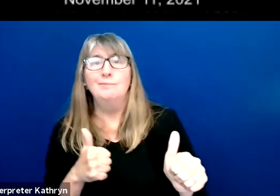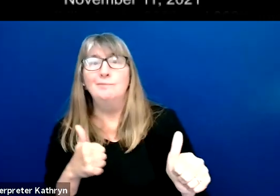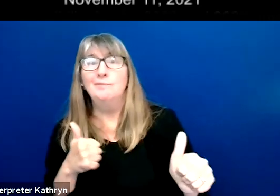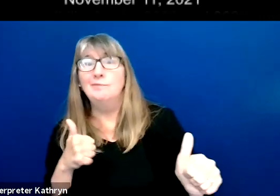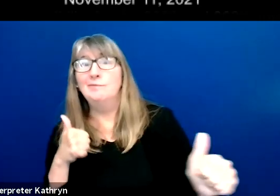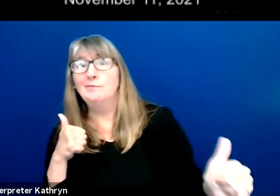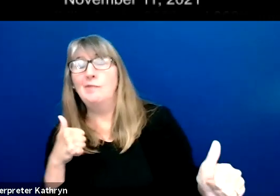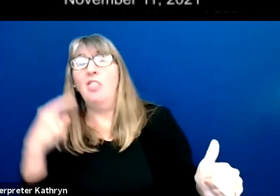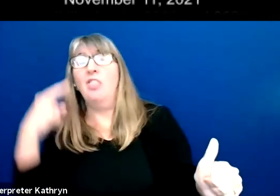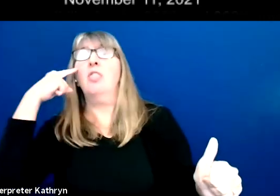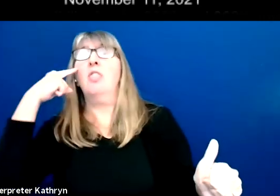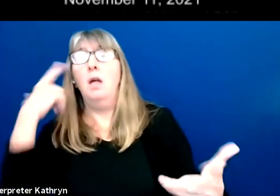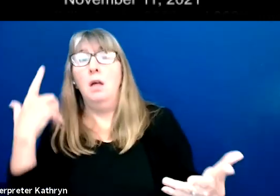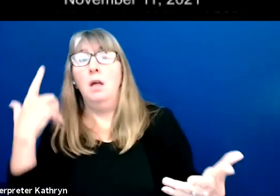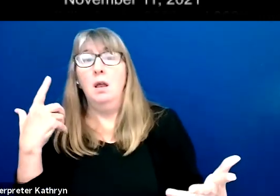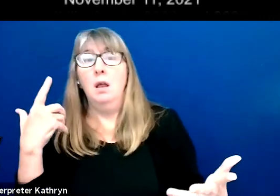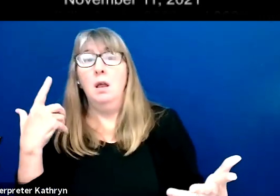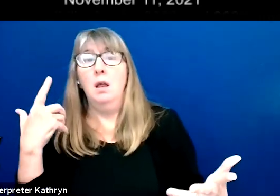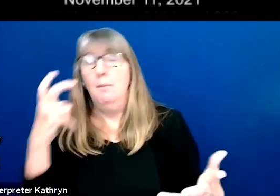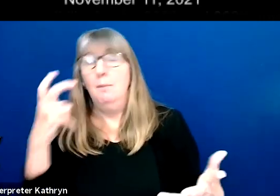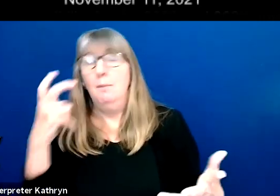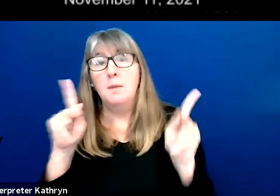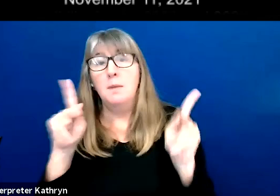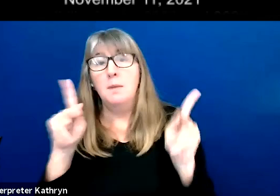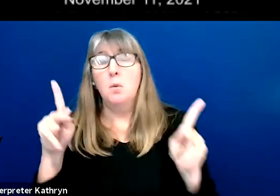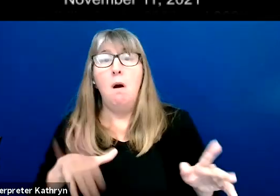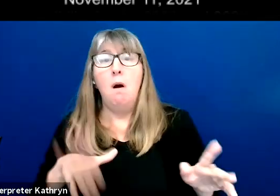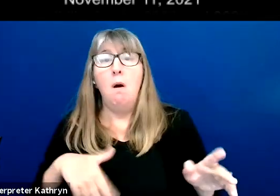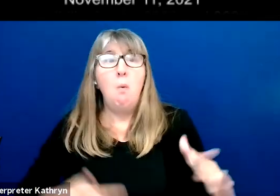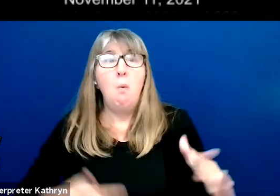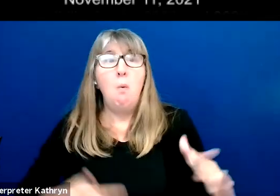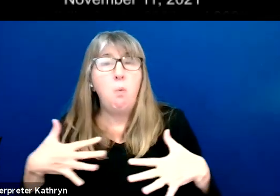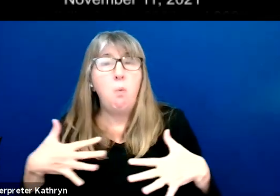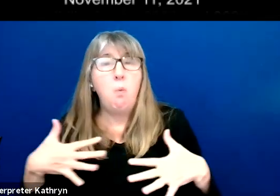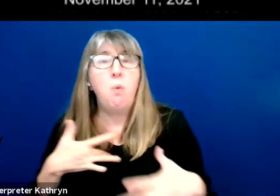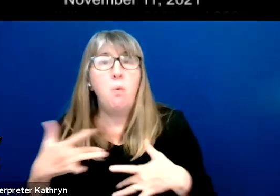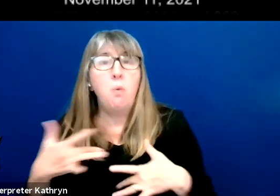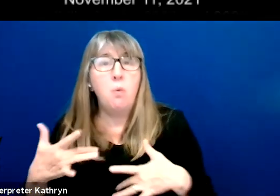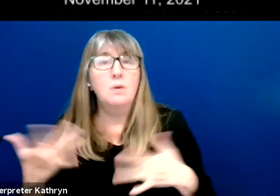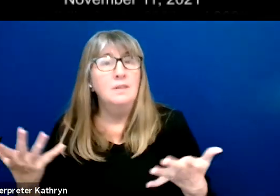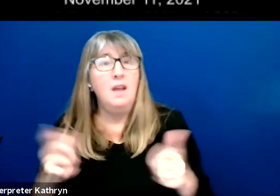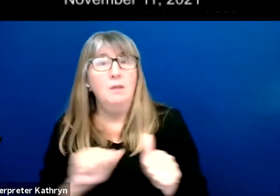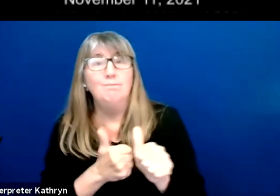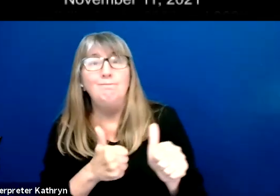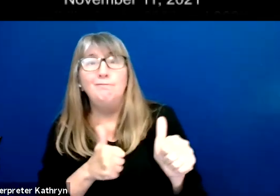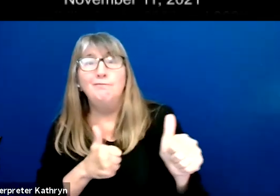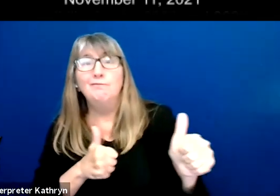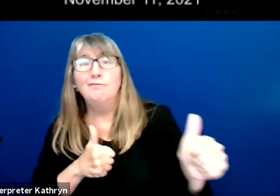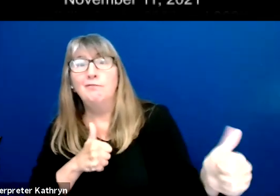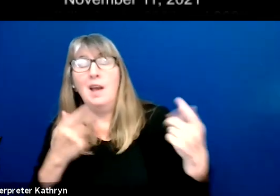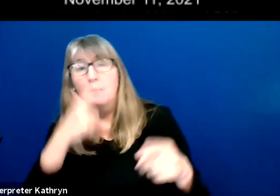people were very justifiably terrified that all the great programming jobs, all of the